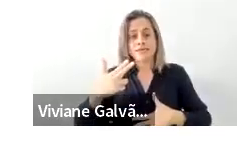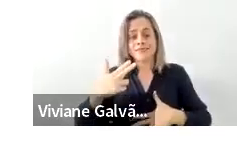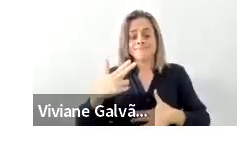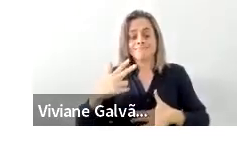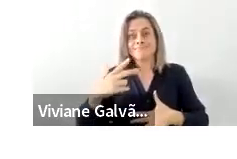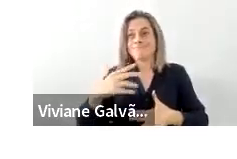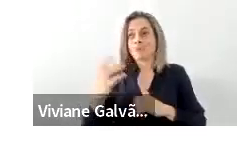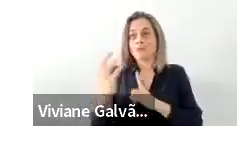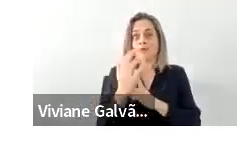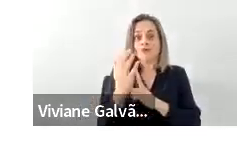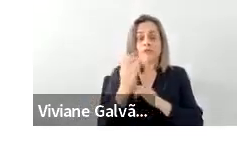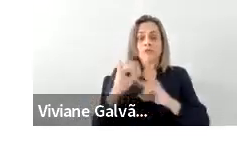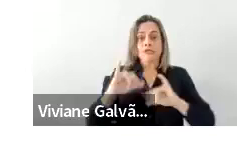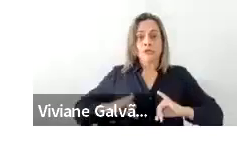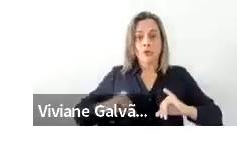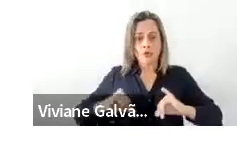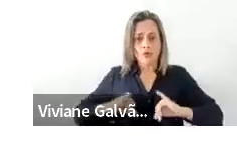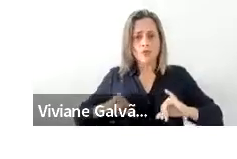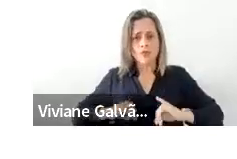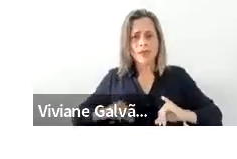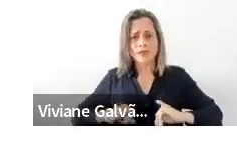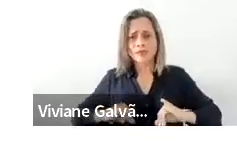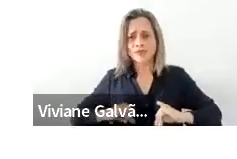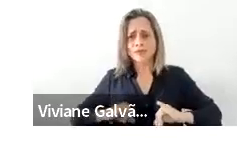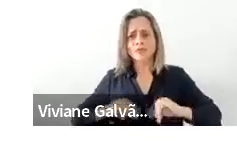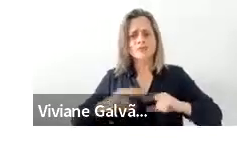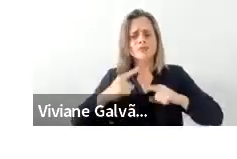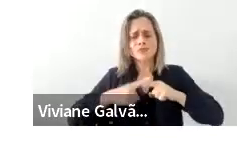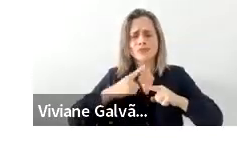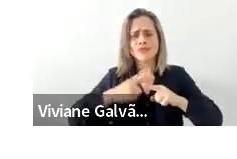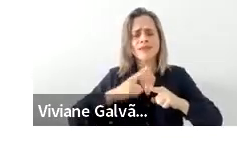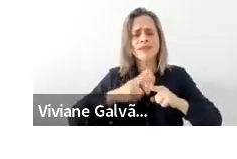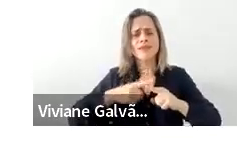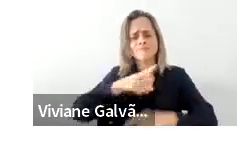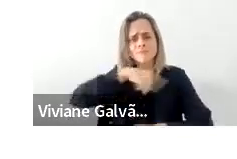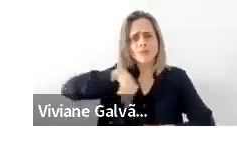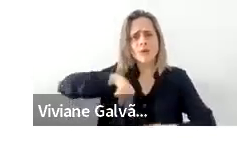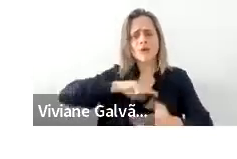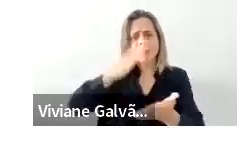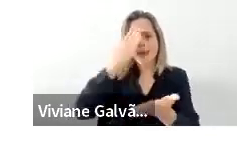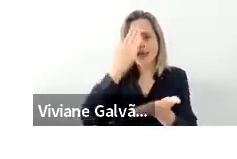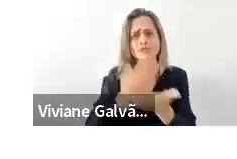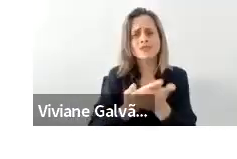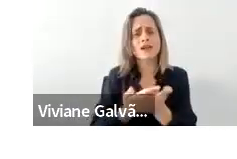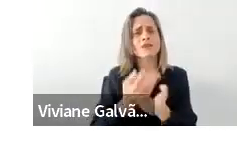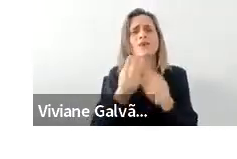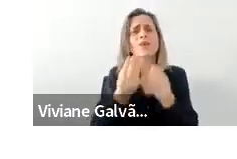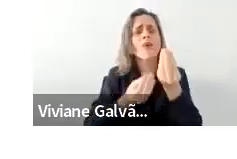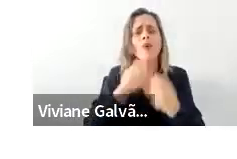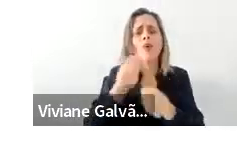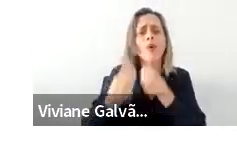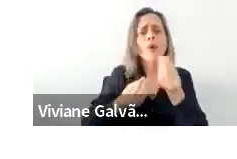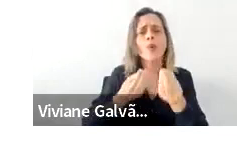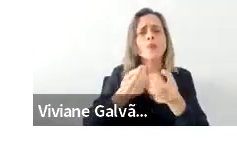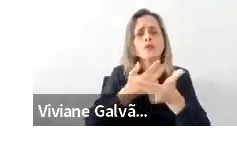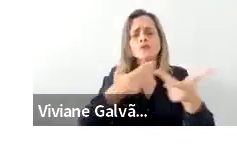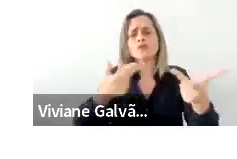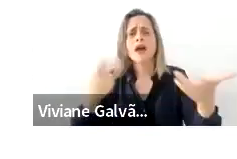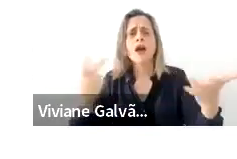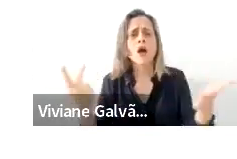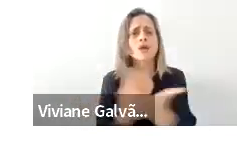did we all think the most important things were? And we were able, I think, to isolate and identify a number of